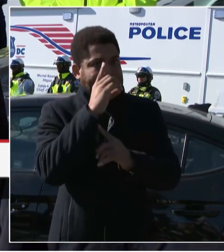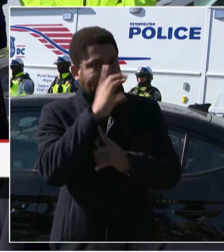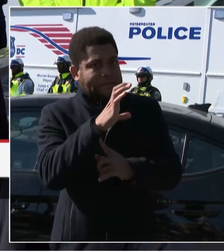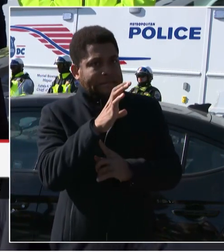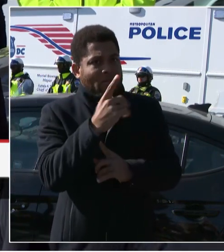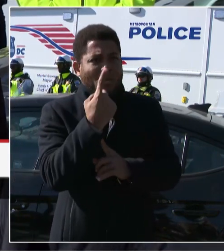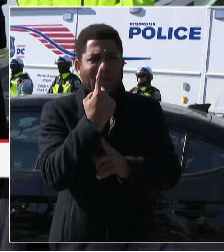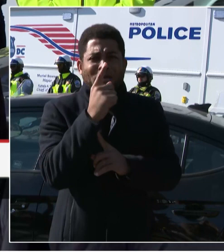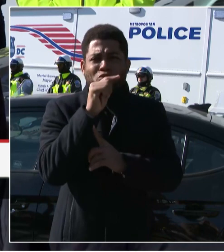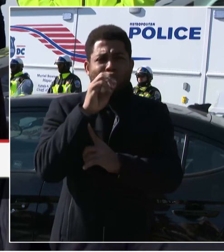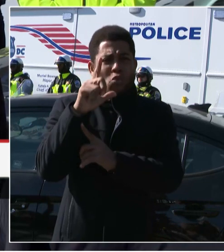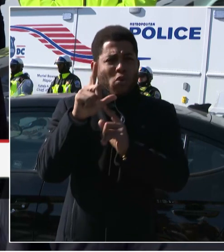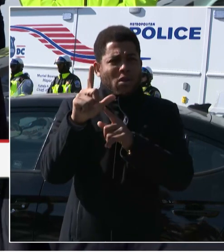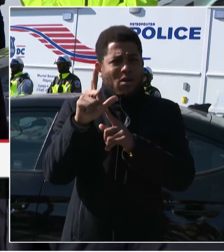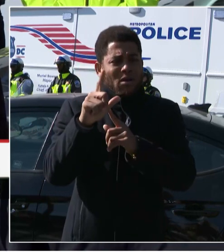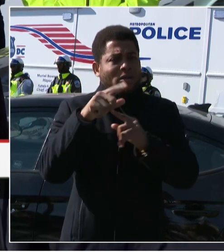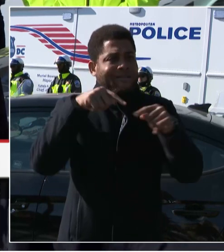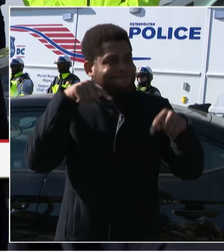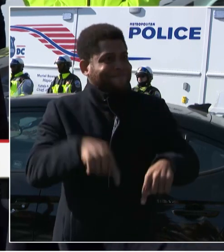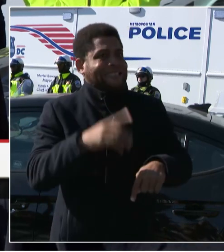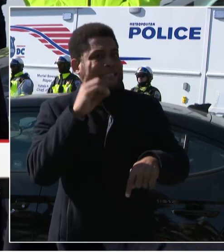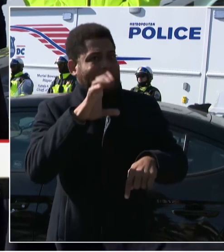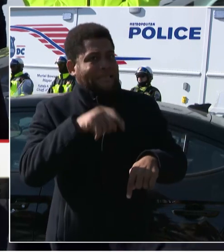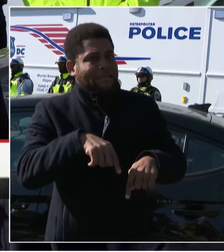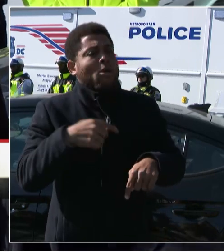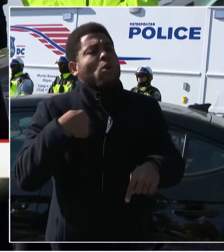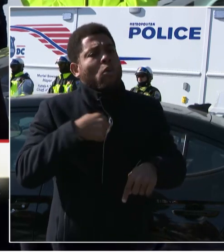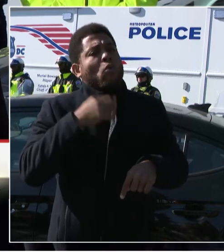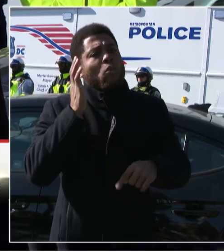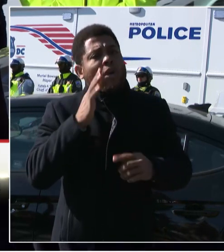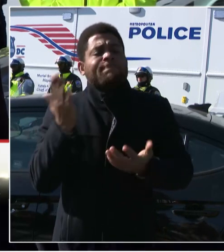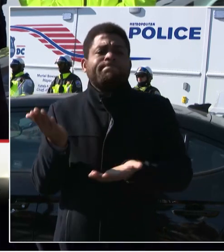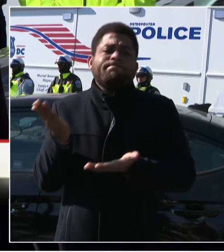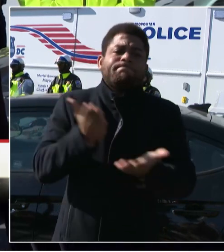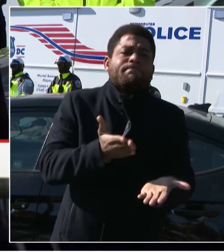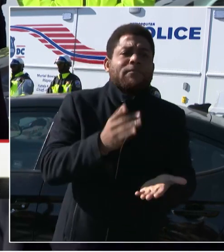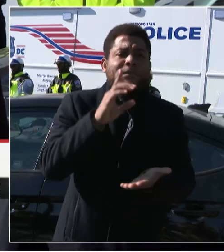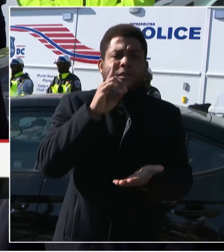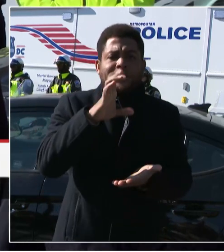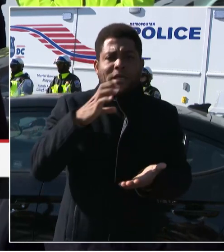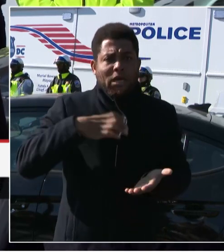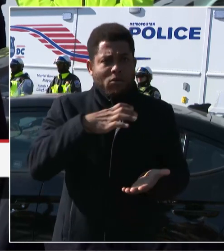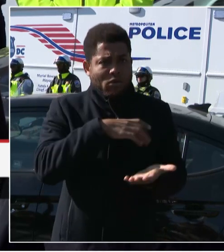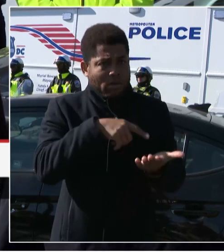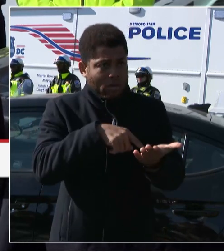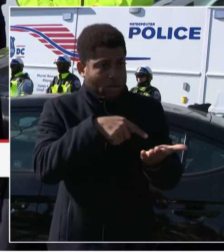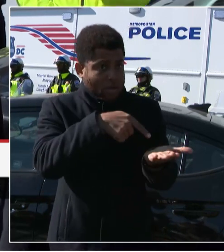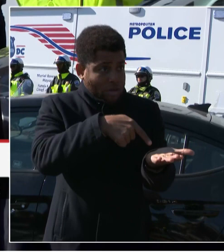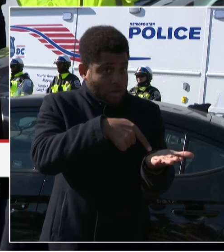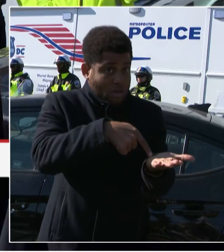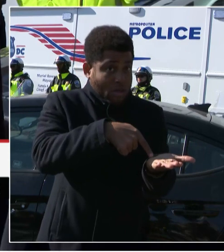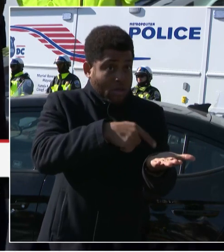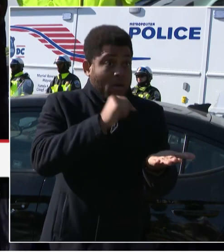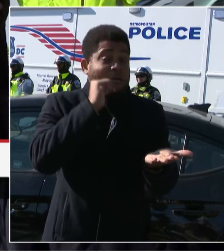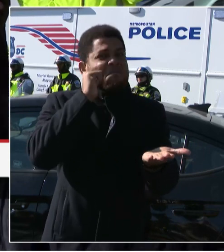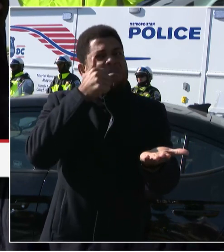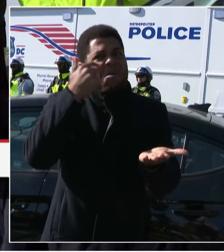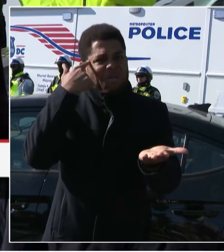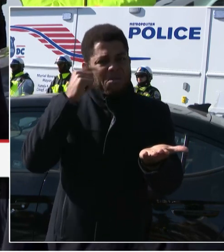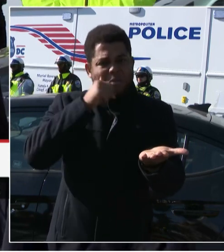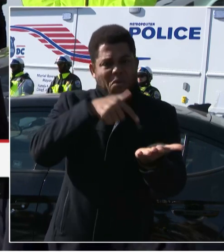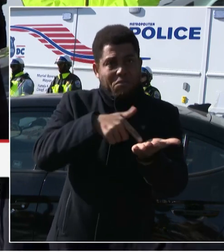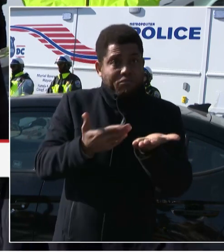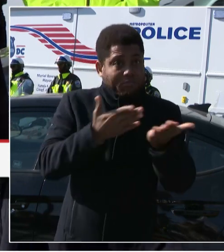the district. We expect to introduce it to the council actually tomorrow. So it would